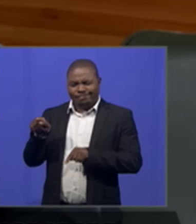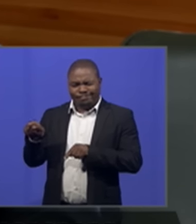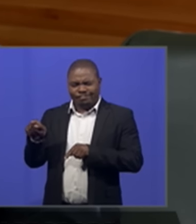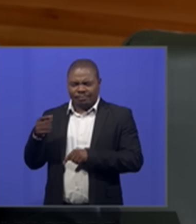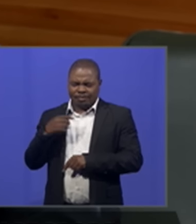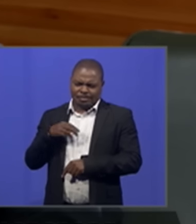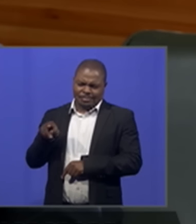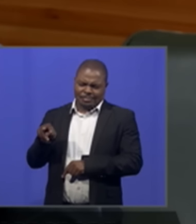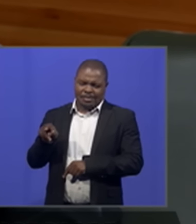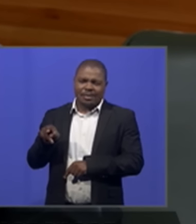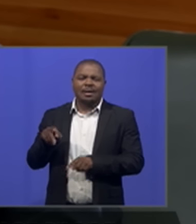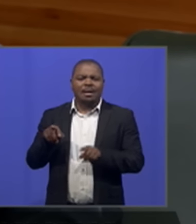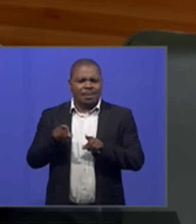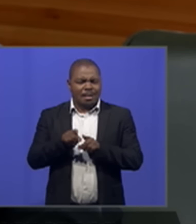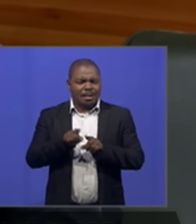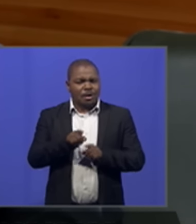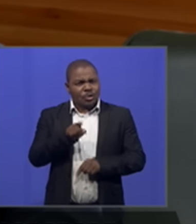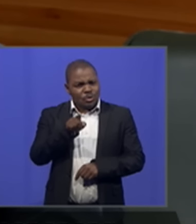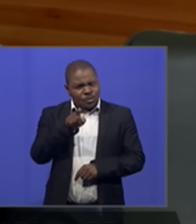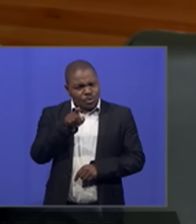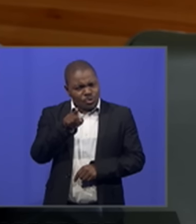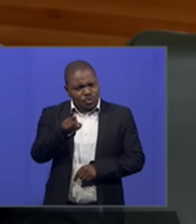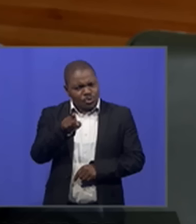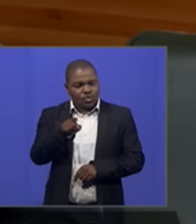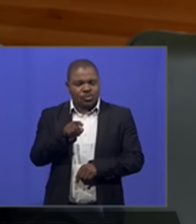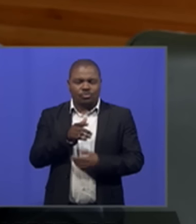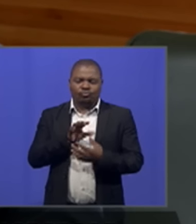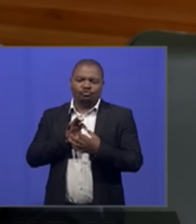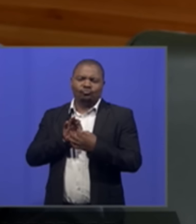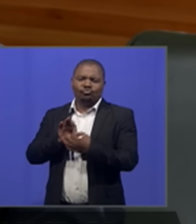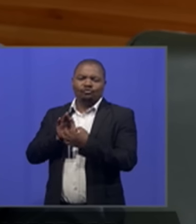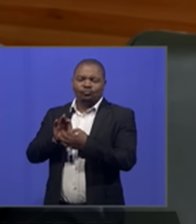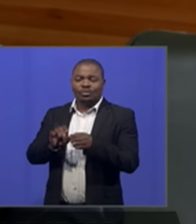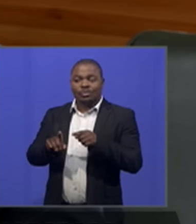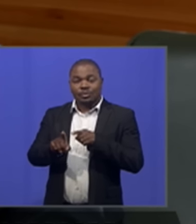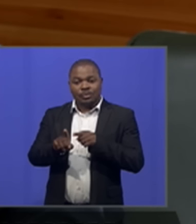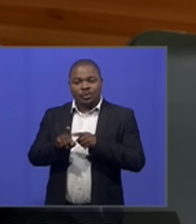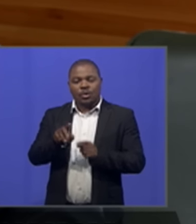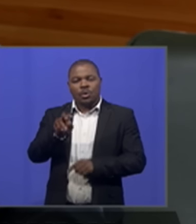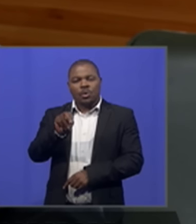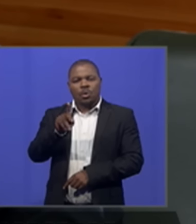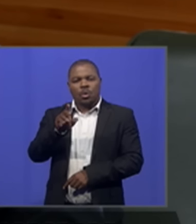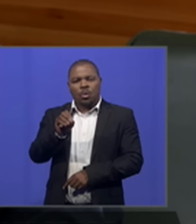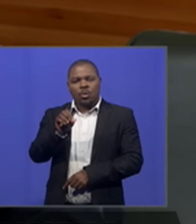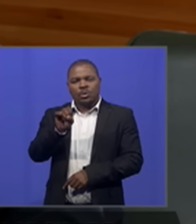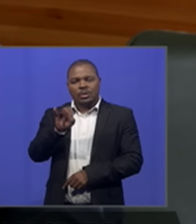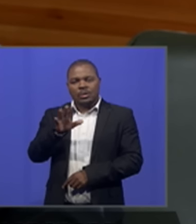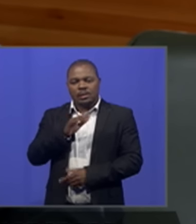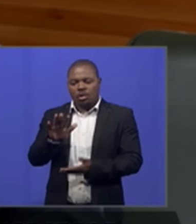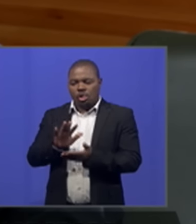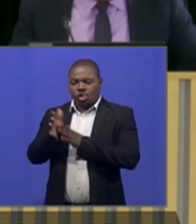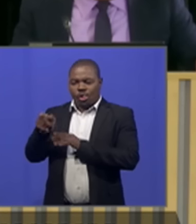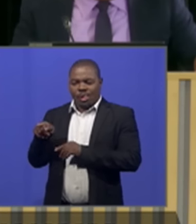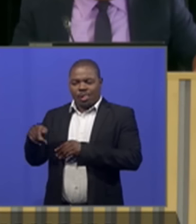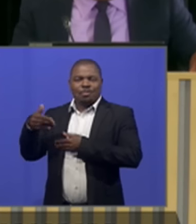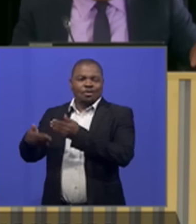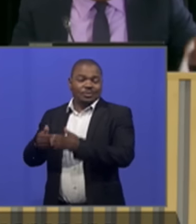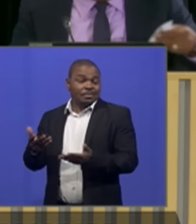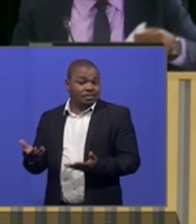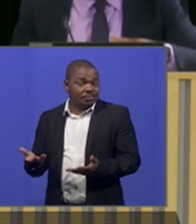looks very much like your very close relationship with Sergeant Nkosi tainted both of these tender processes.